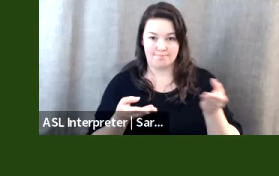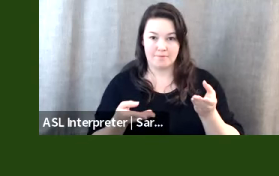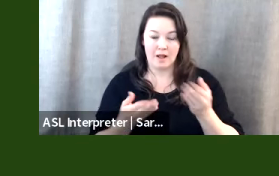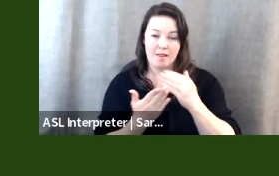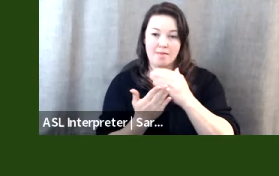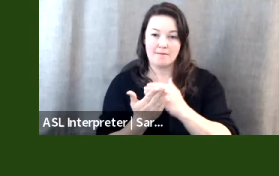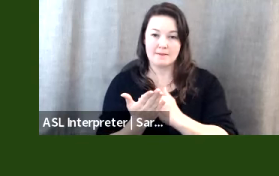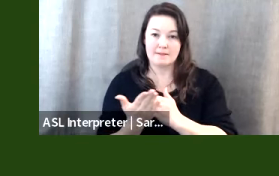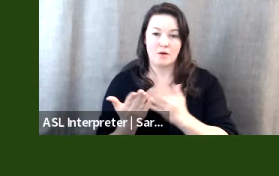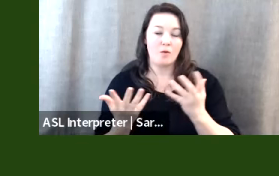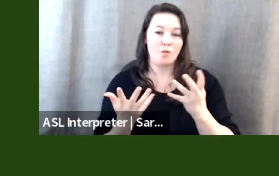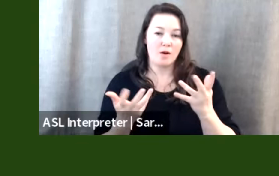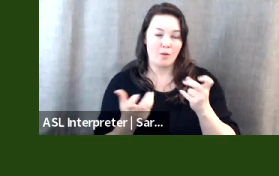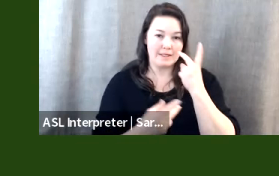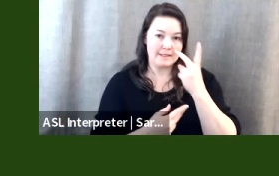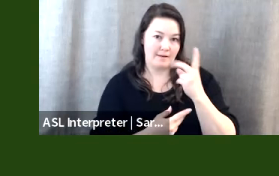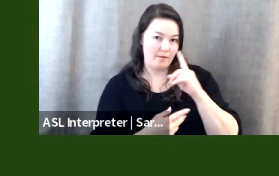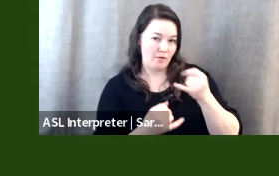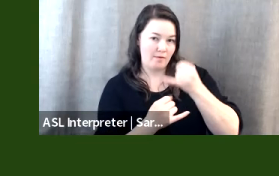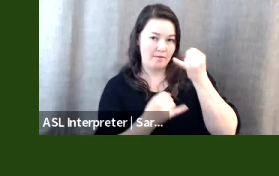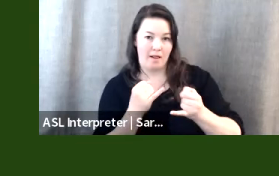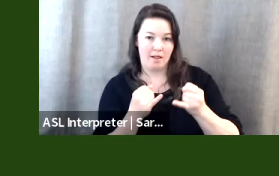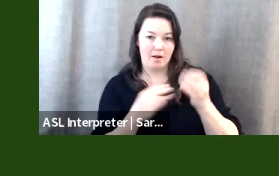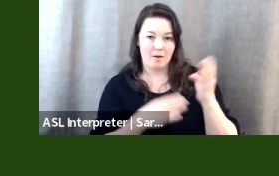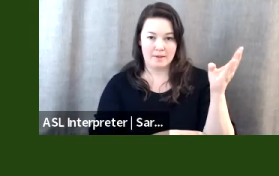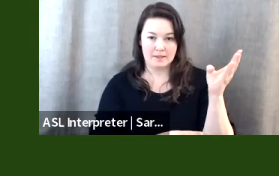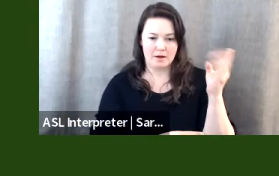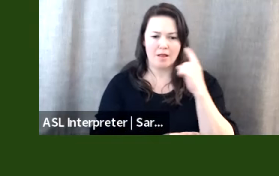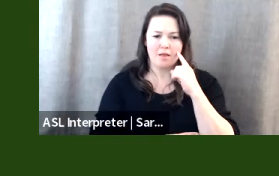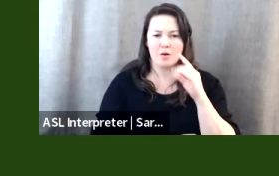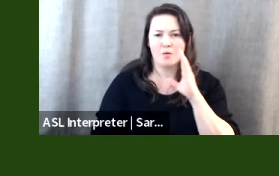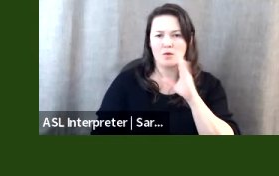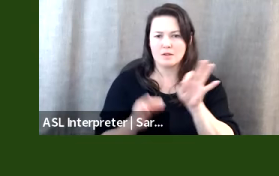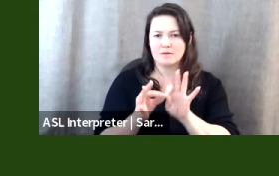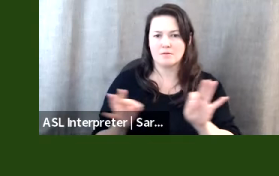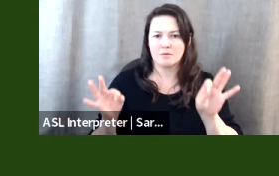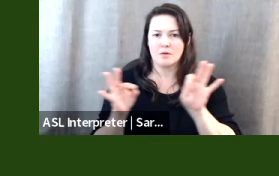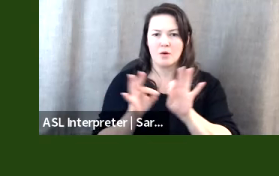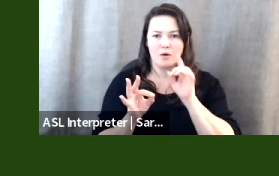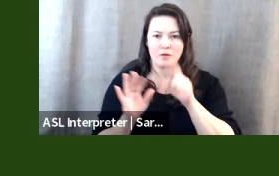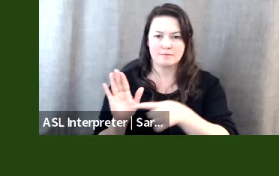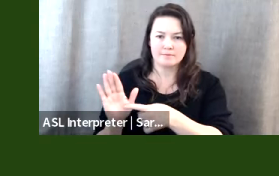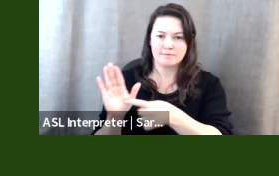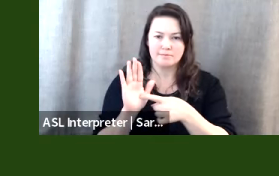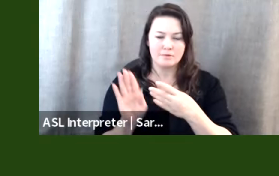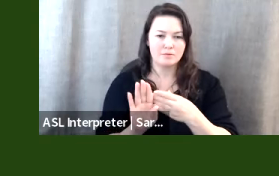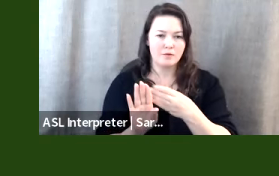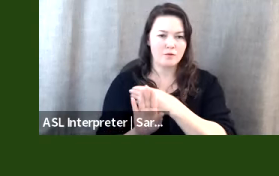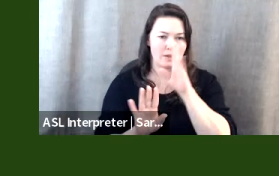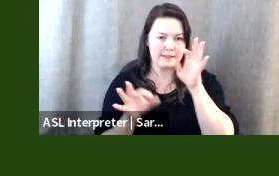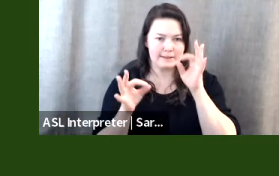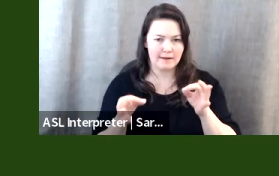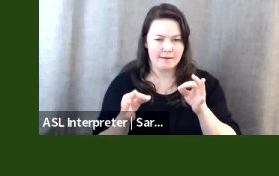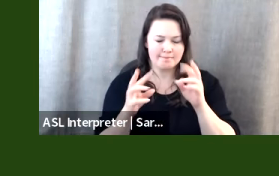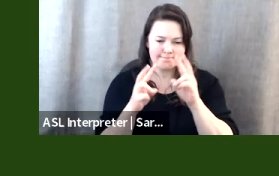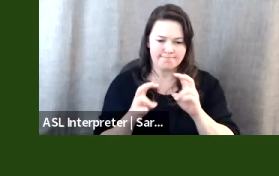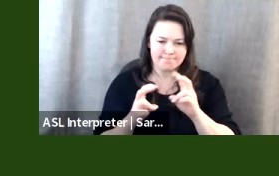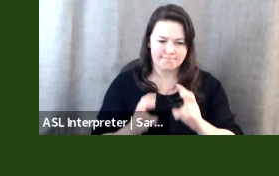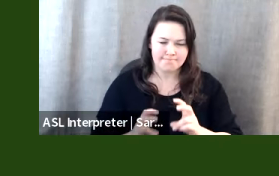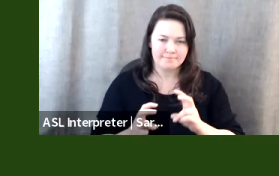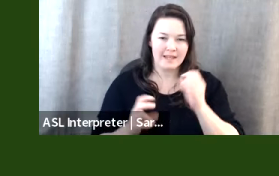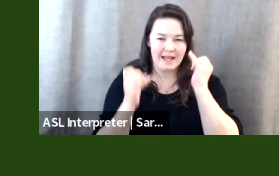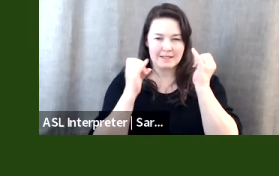see in our final presentation. And we felt like this would be really important to share with people before we start diving into the ideas. And so